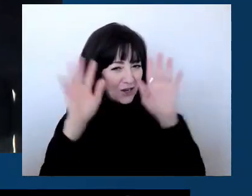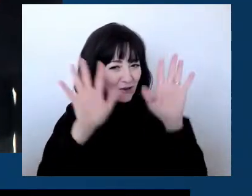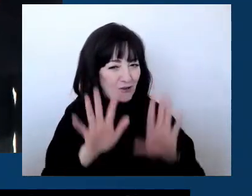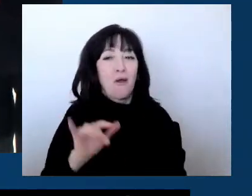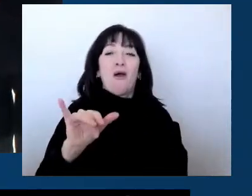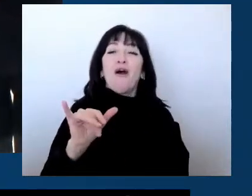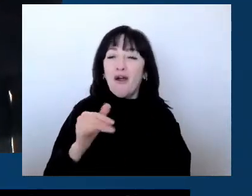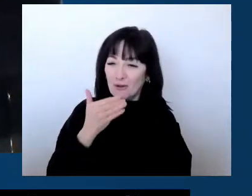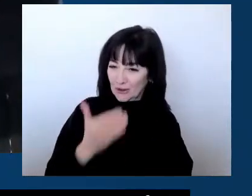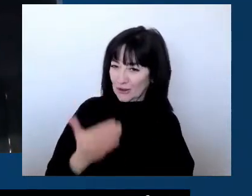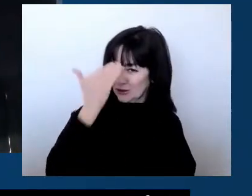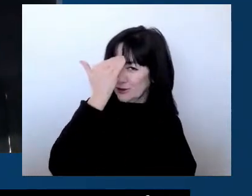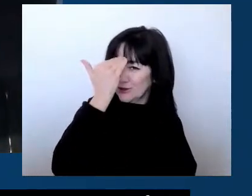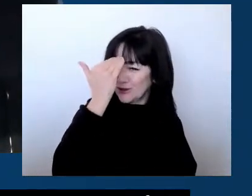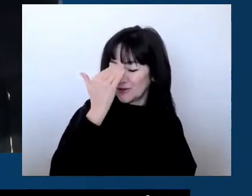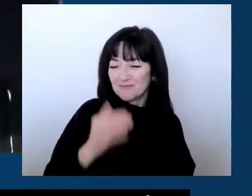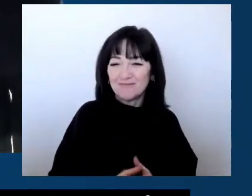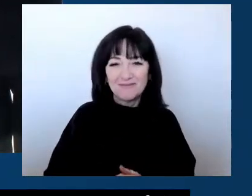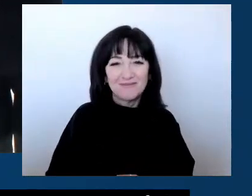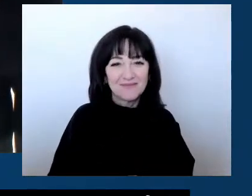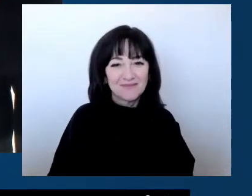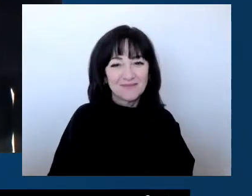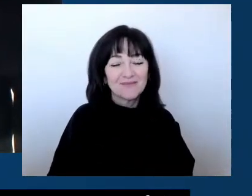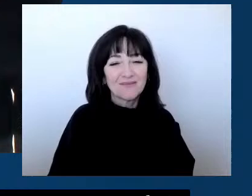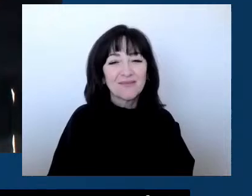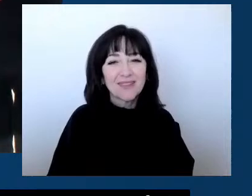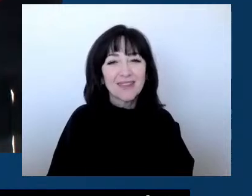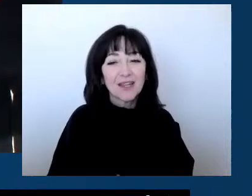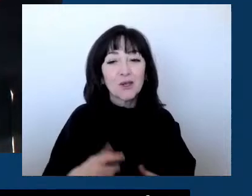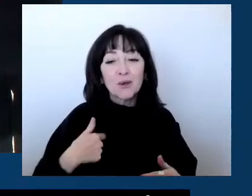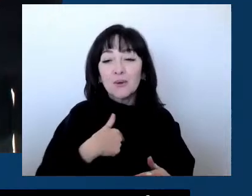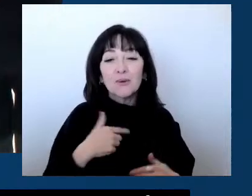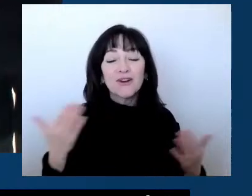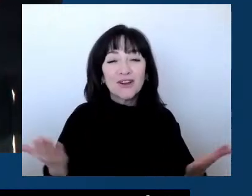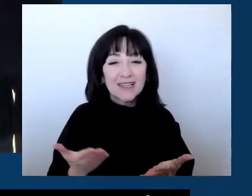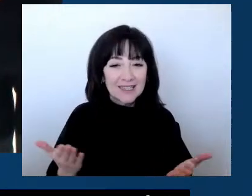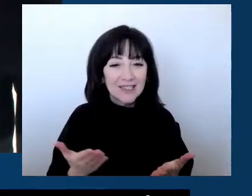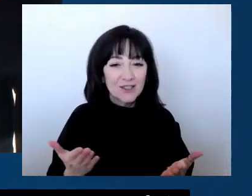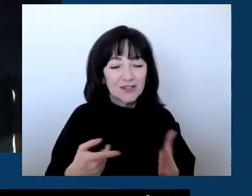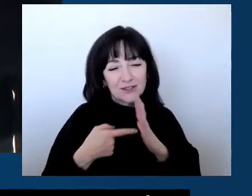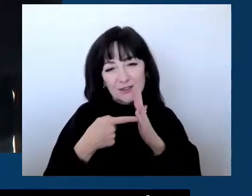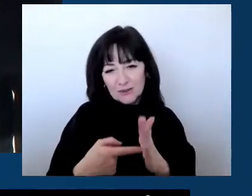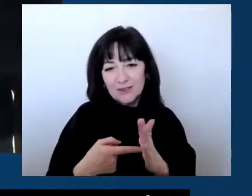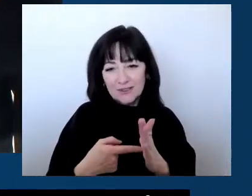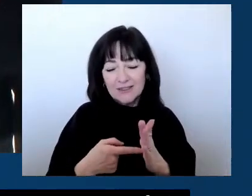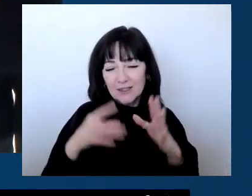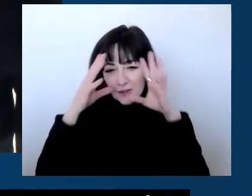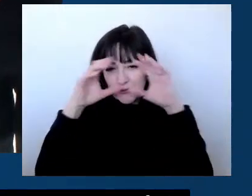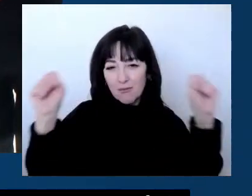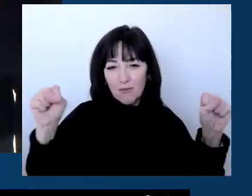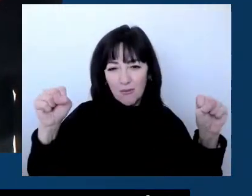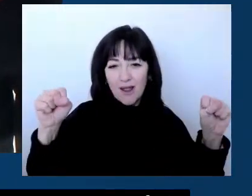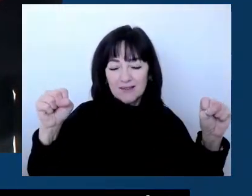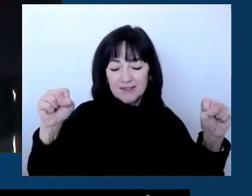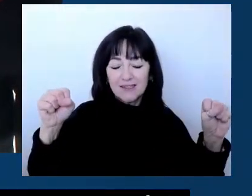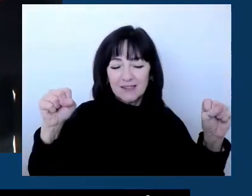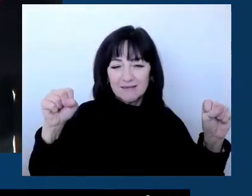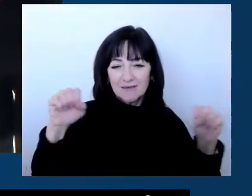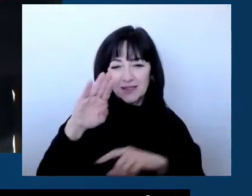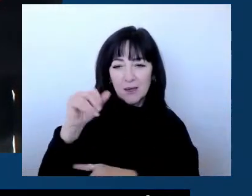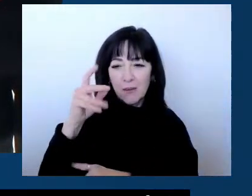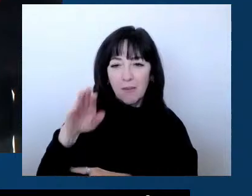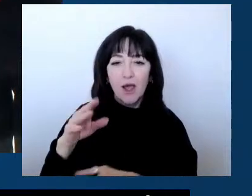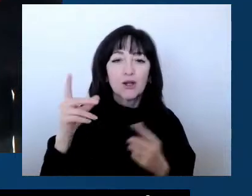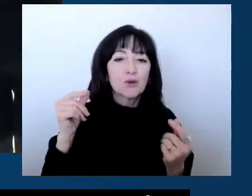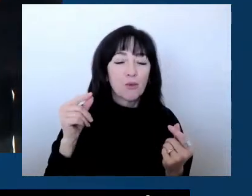Well, thank you. Look, we're here to illustrate what President Biden's vision for building a better America looks like.